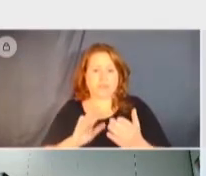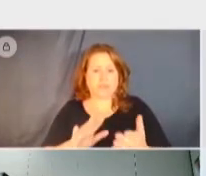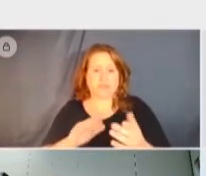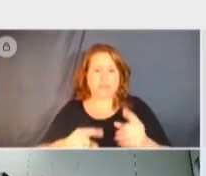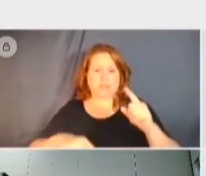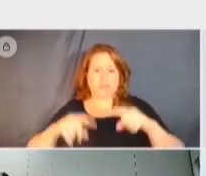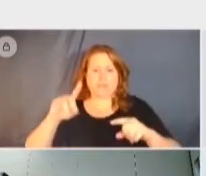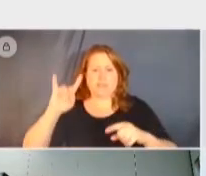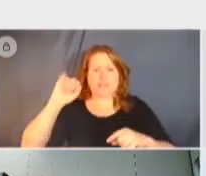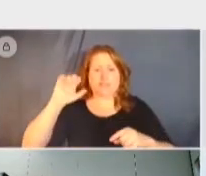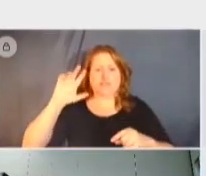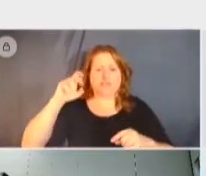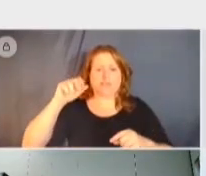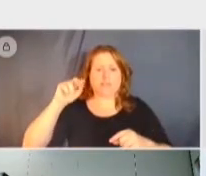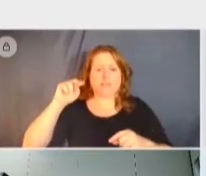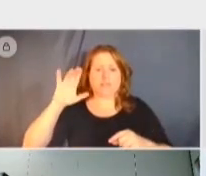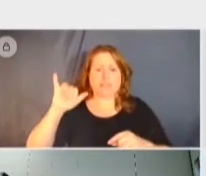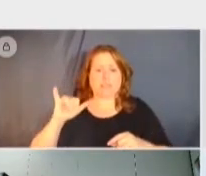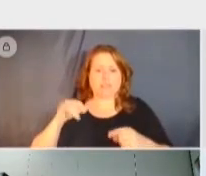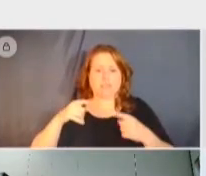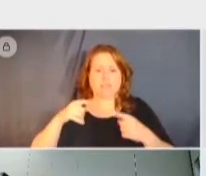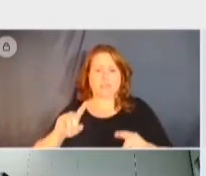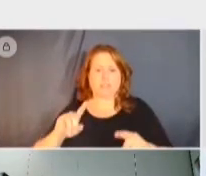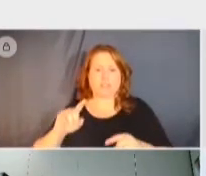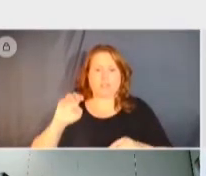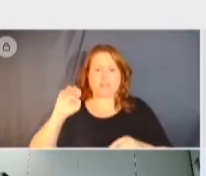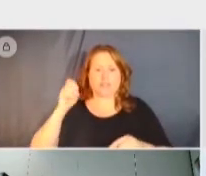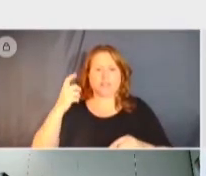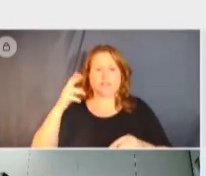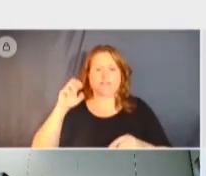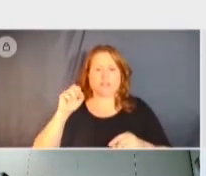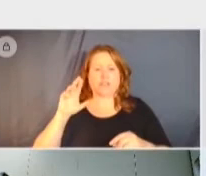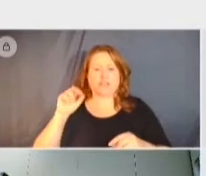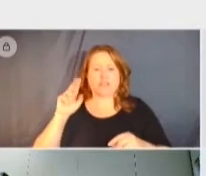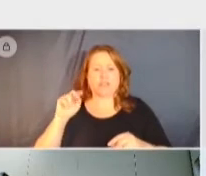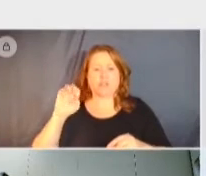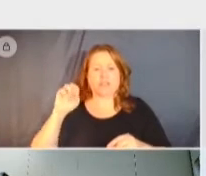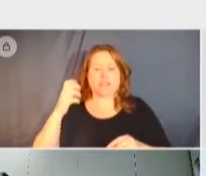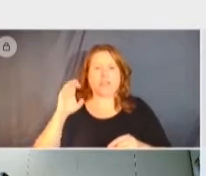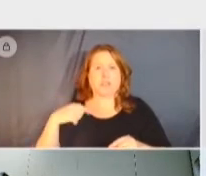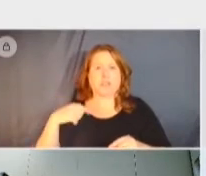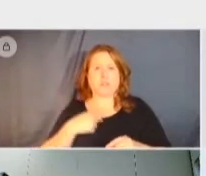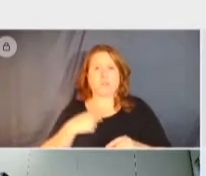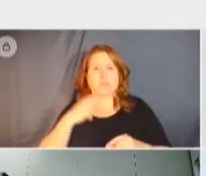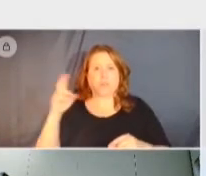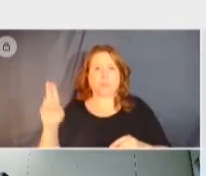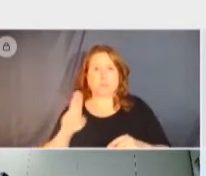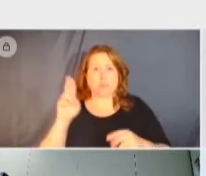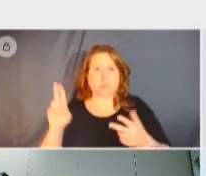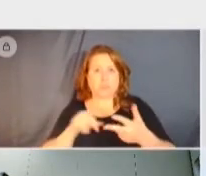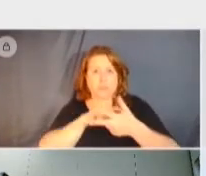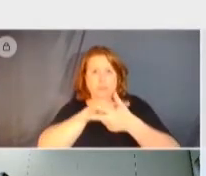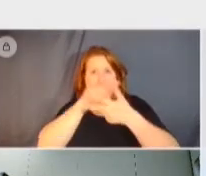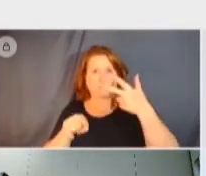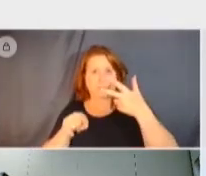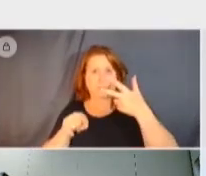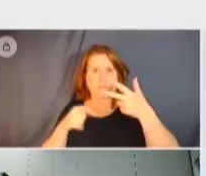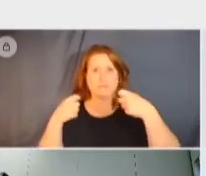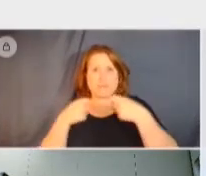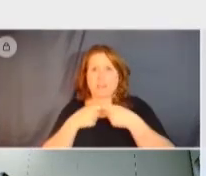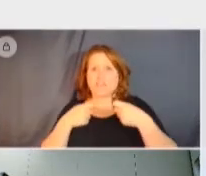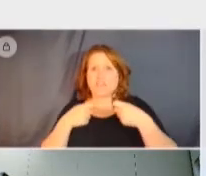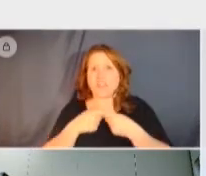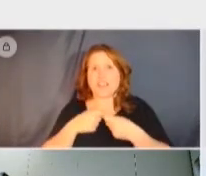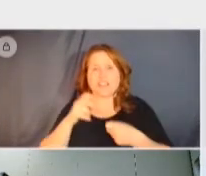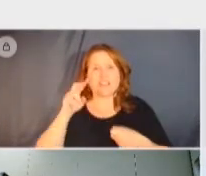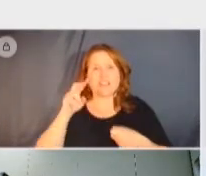XL. We have tested the new configuration submitted by all three electronic poll book vendors. We have provided the